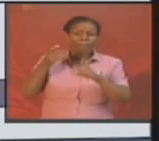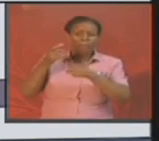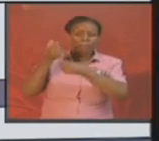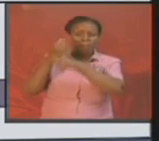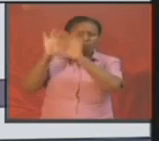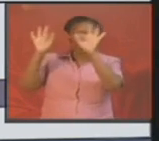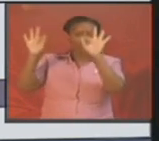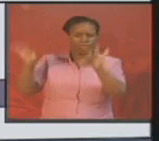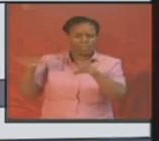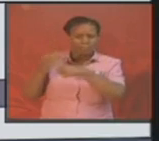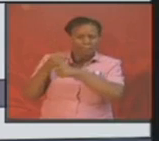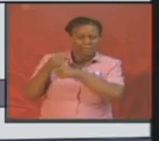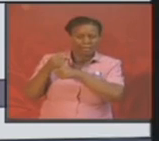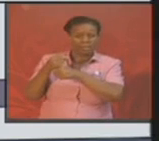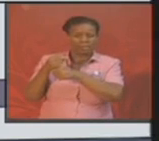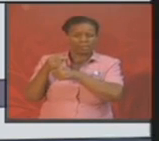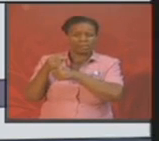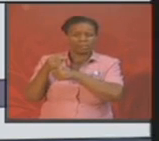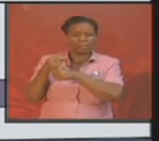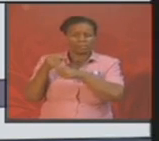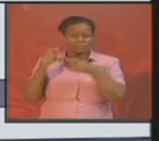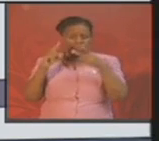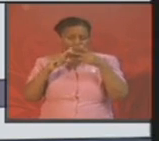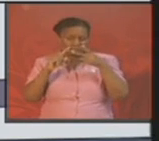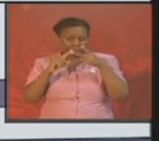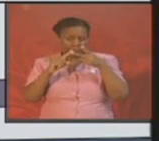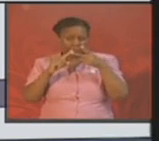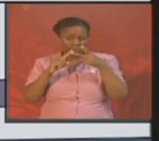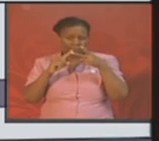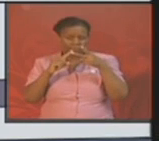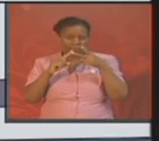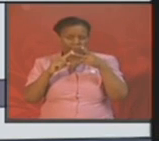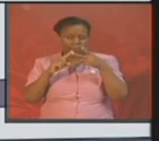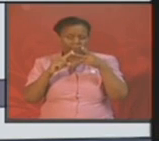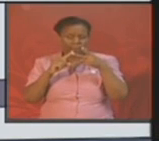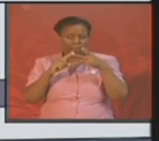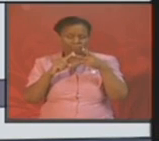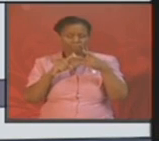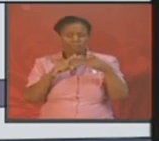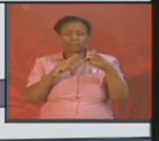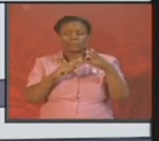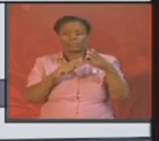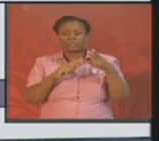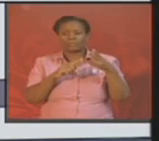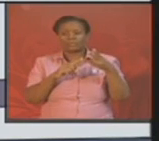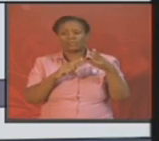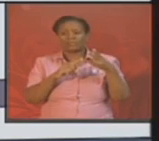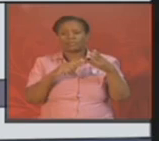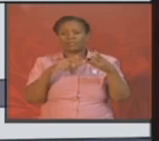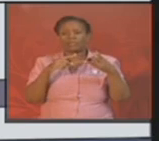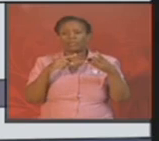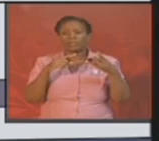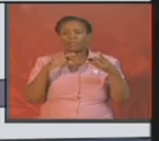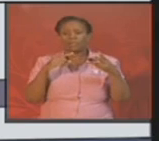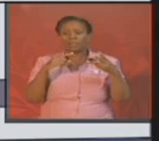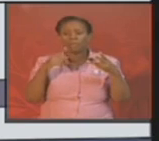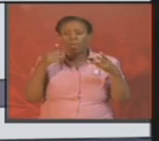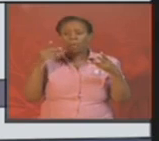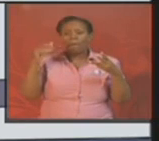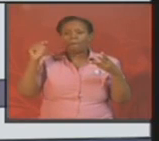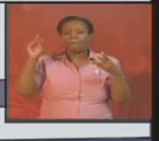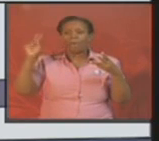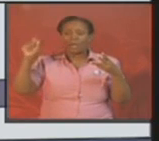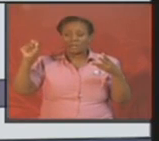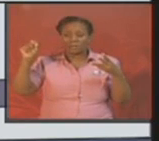the point of importation also, we'll go back to the point of importation. And we do have an electronic system called the